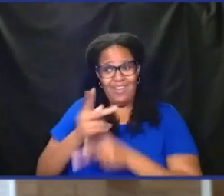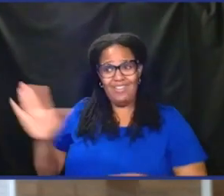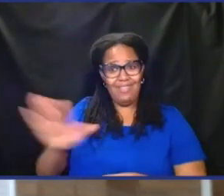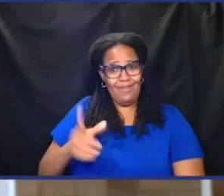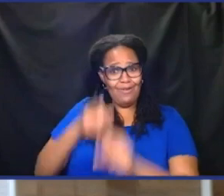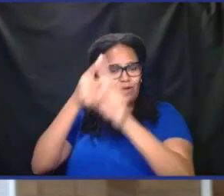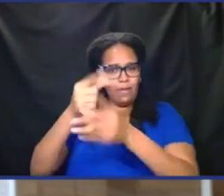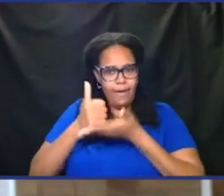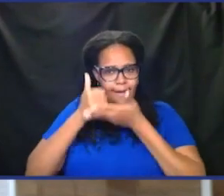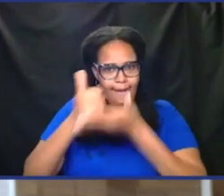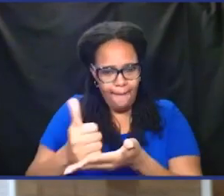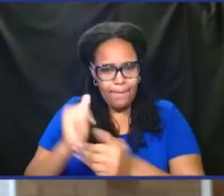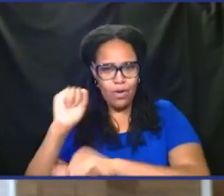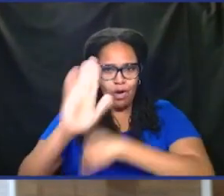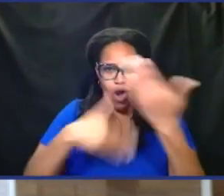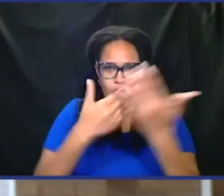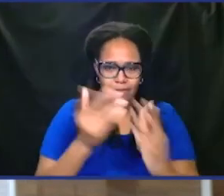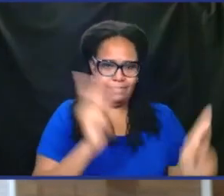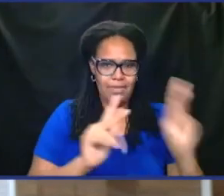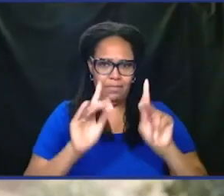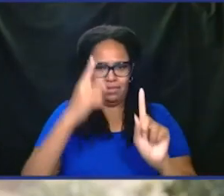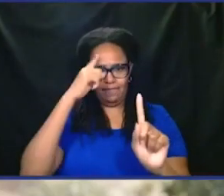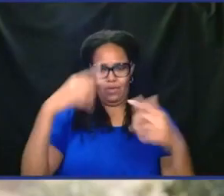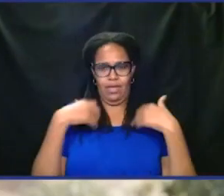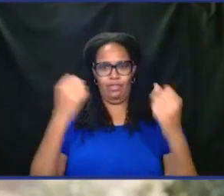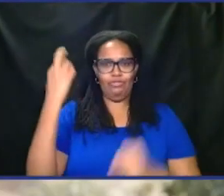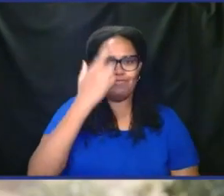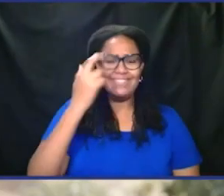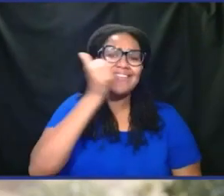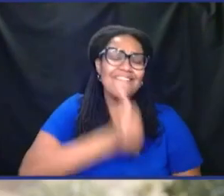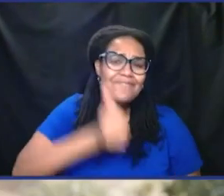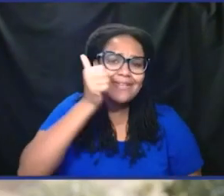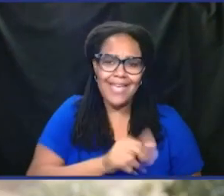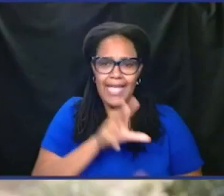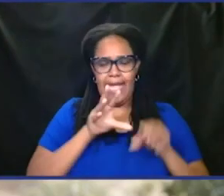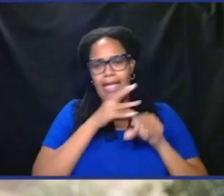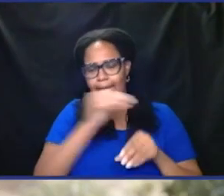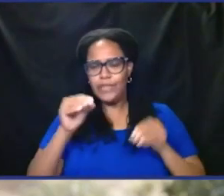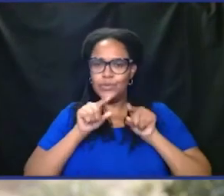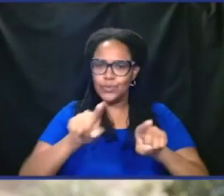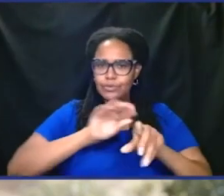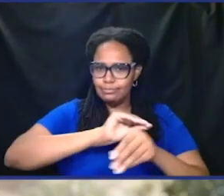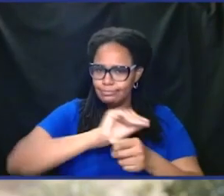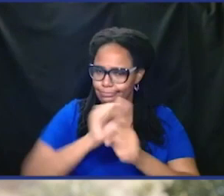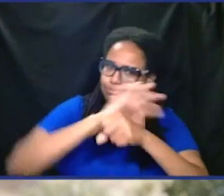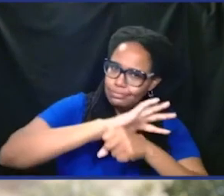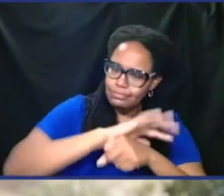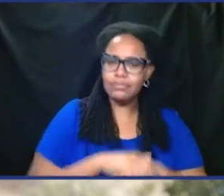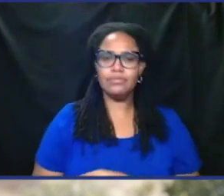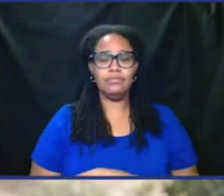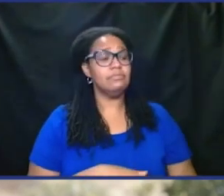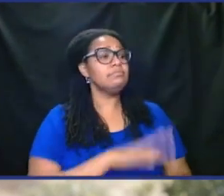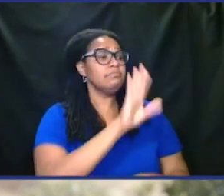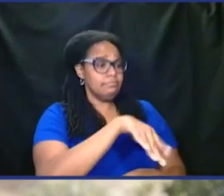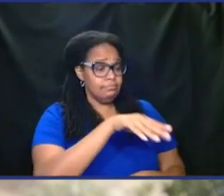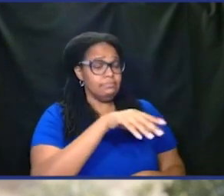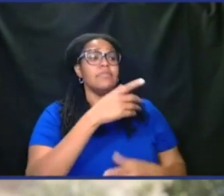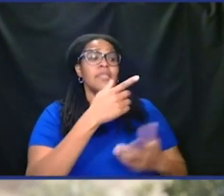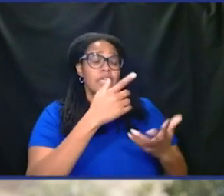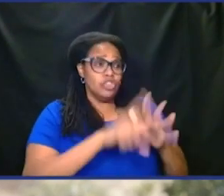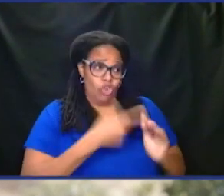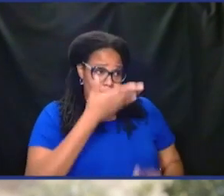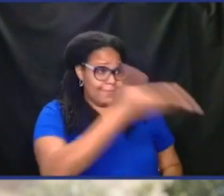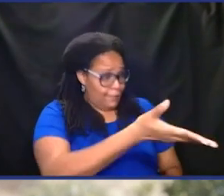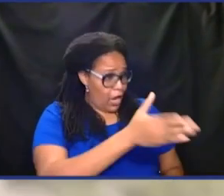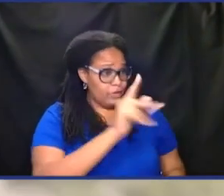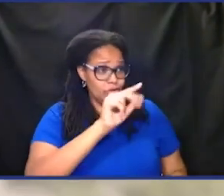pandemic and every single day. But basically, it all starts where you're standing, Tony, in Americares Global